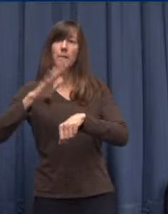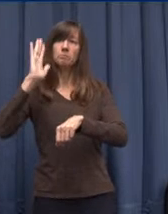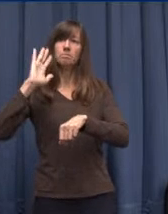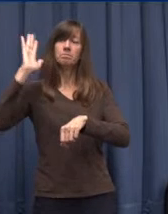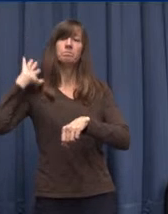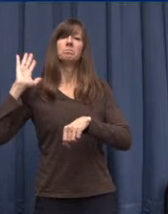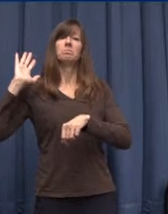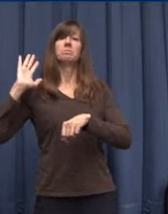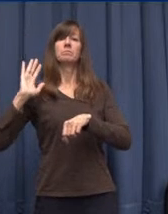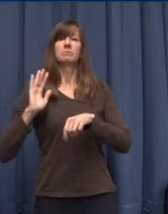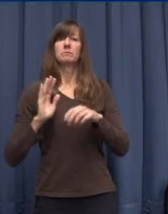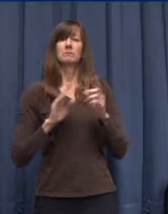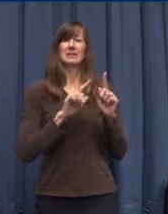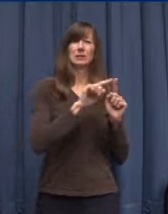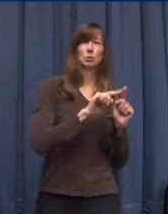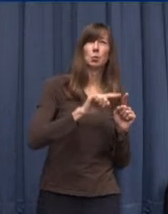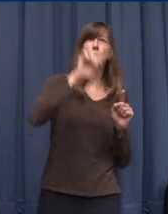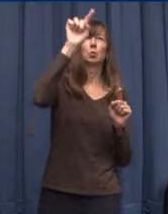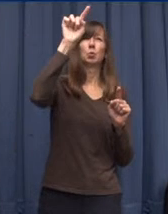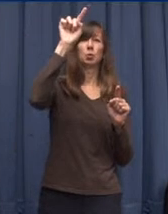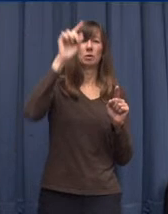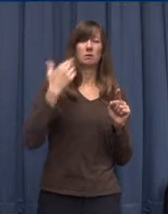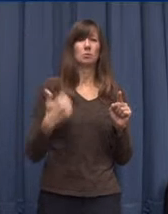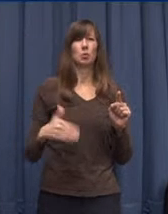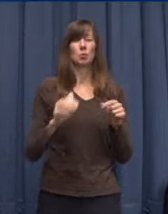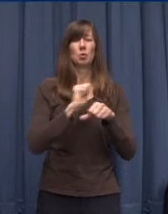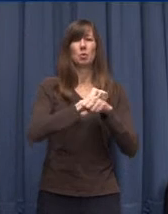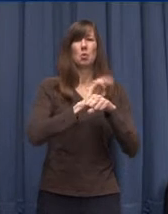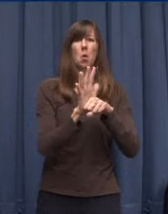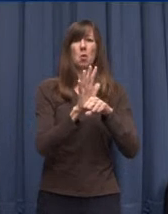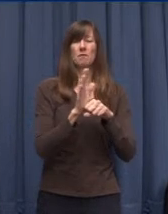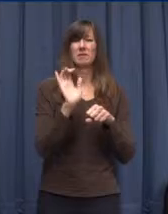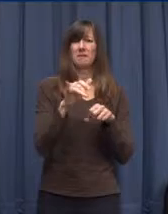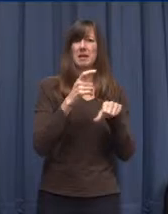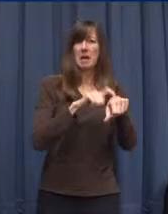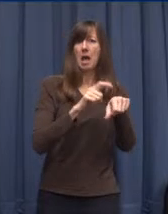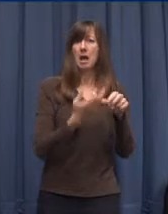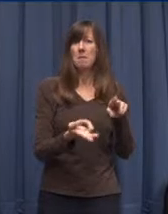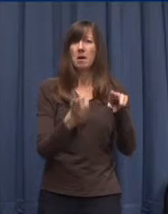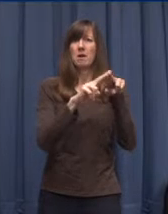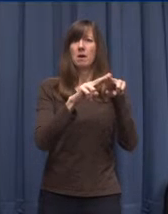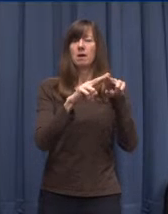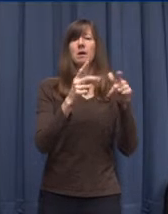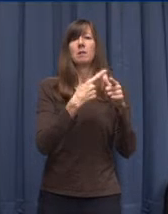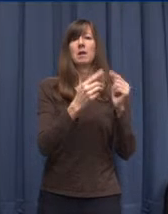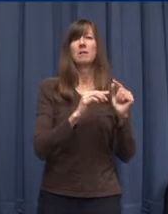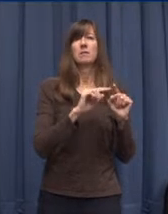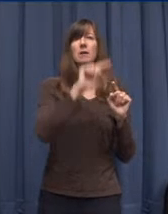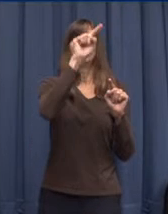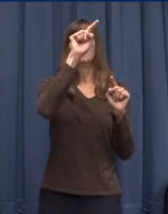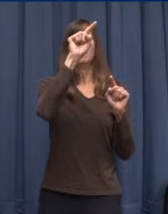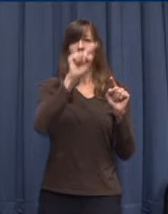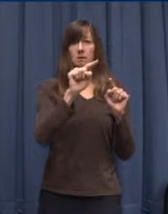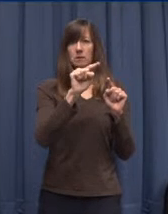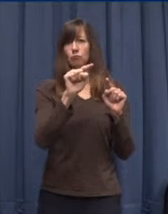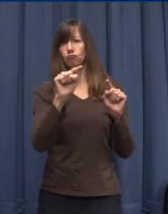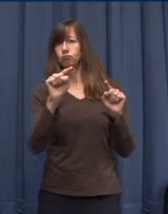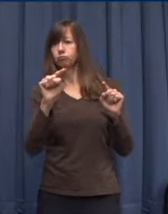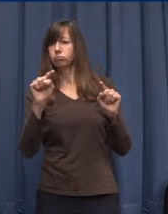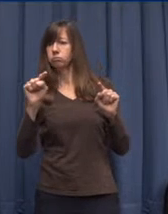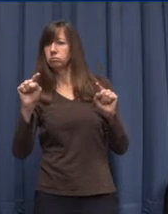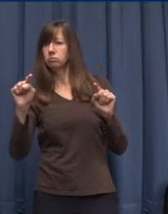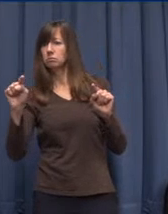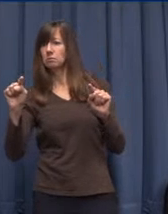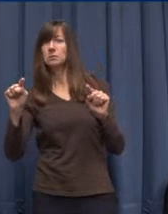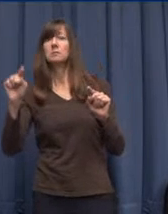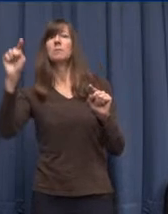as we were seeing exponential growth of COVID, and then it leveled out. And you can visually see that we are at that critical point